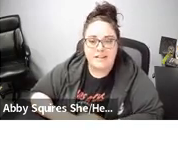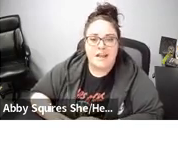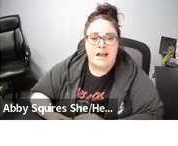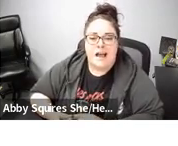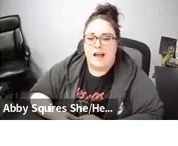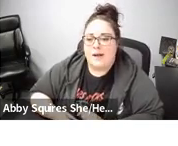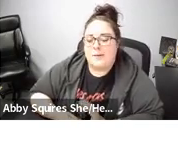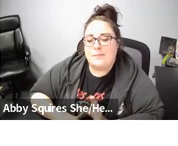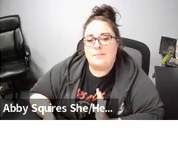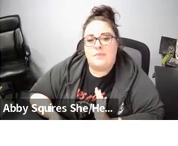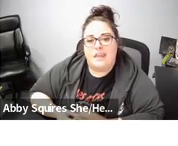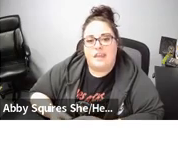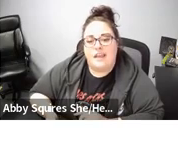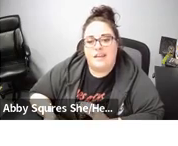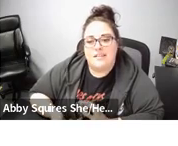PS5 yet.